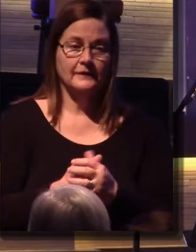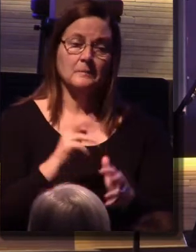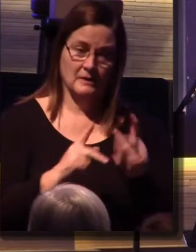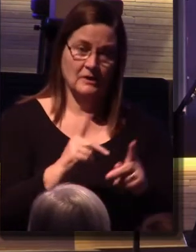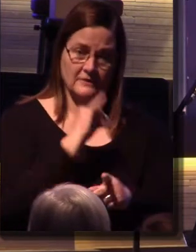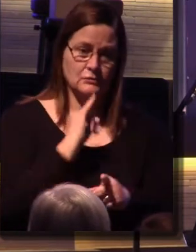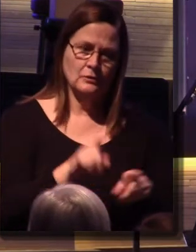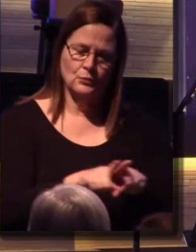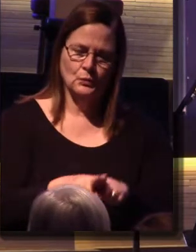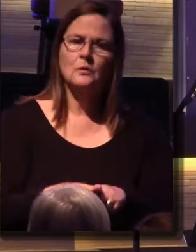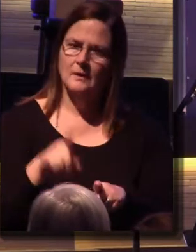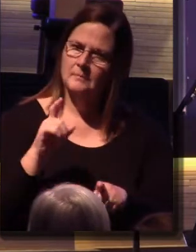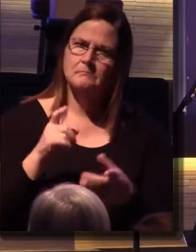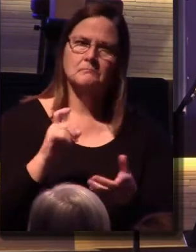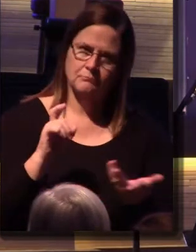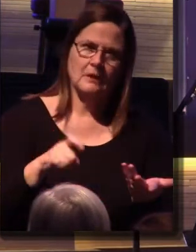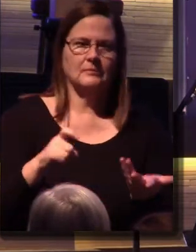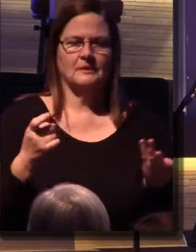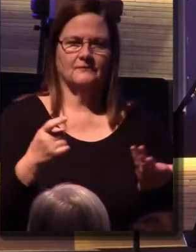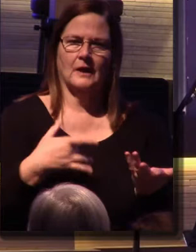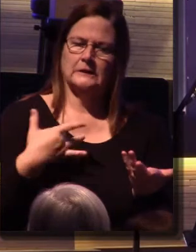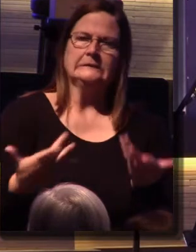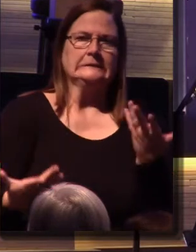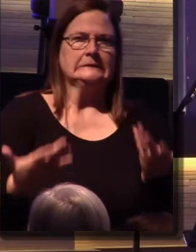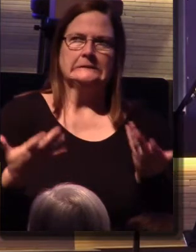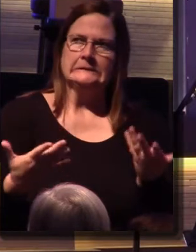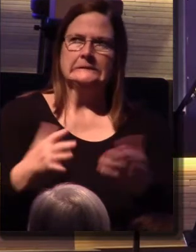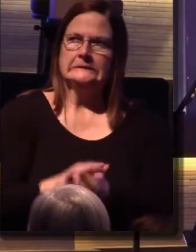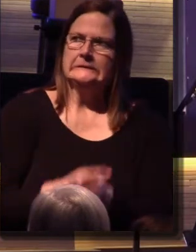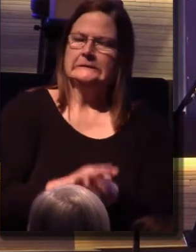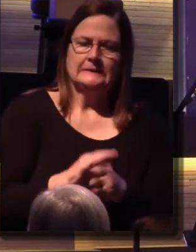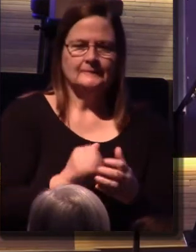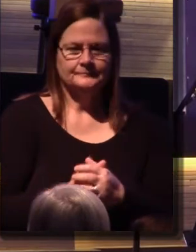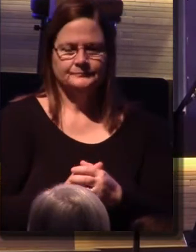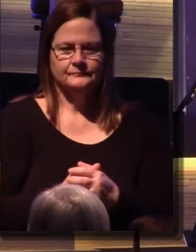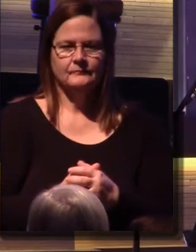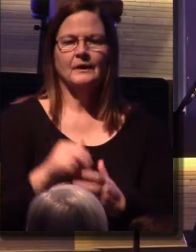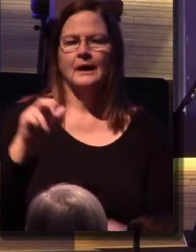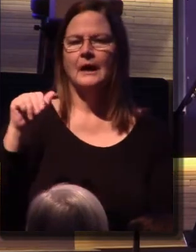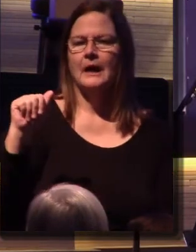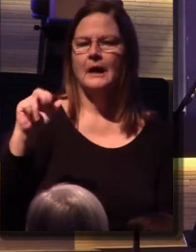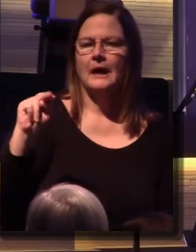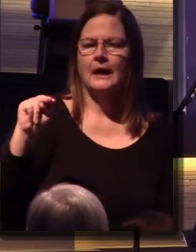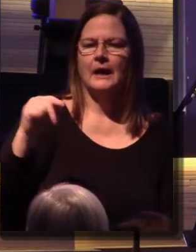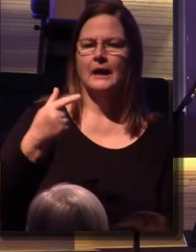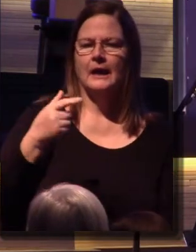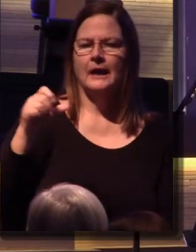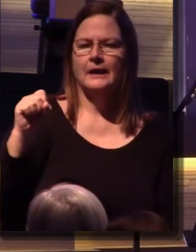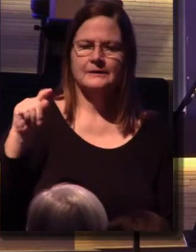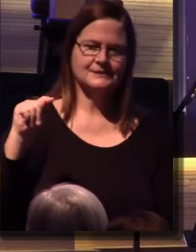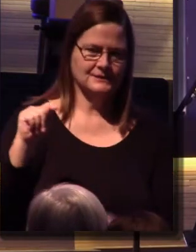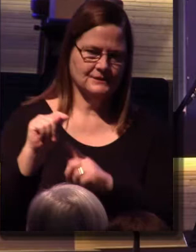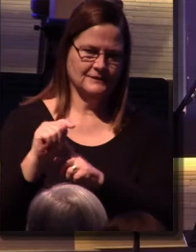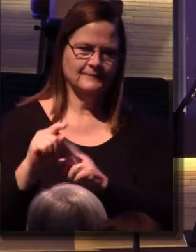people of Israel. And I think that we can all relate to that angst, can't we? Because there are lots